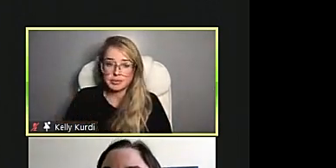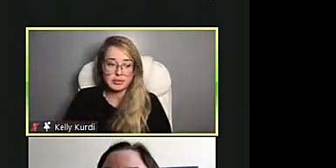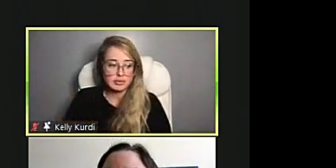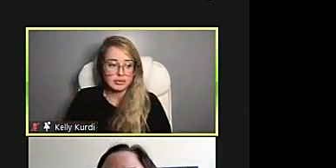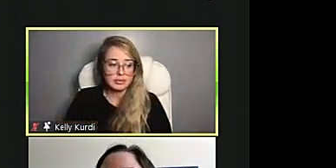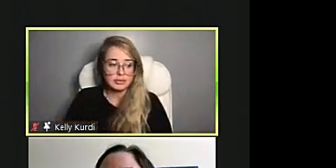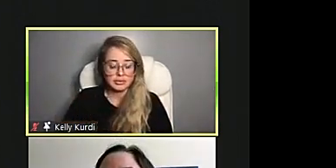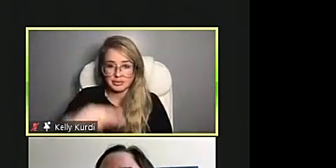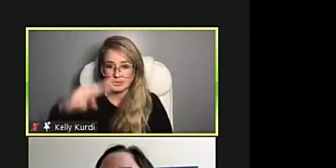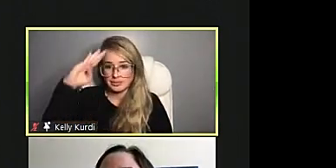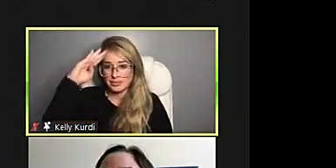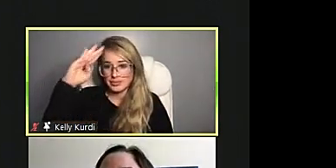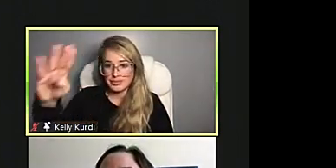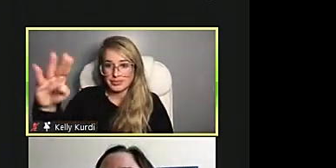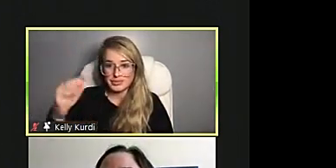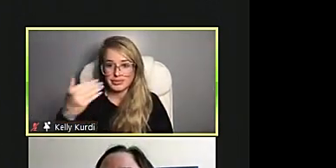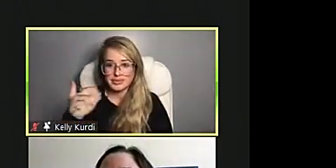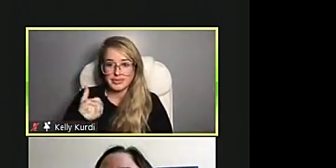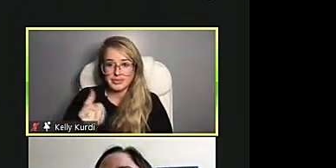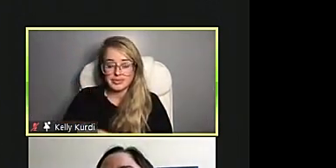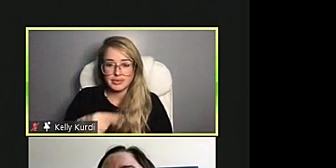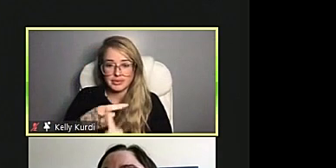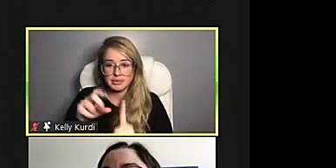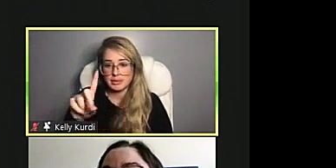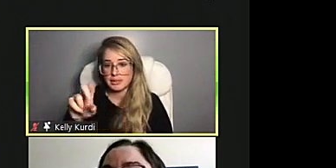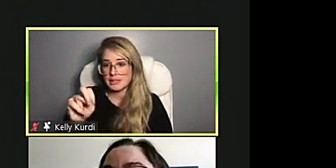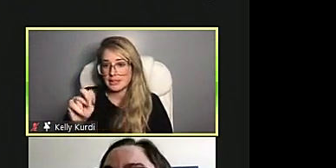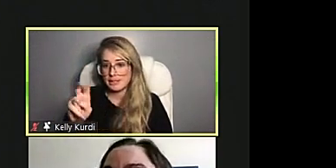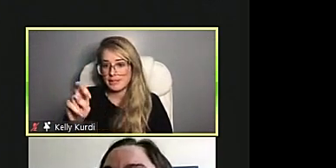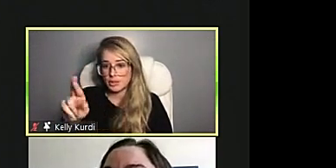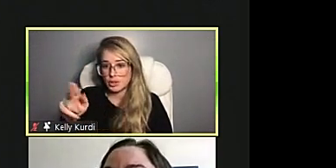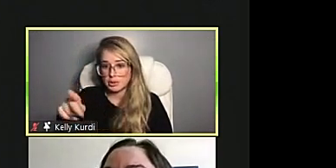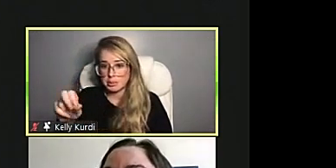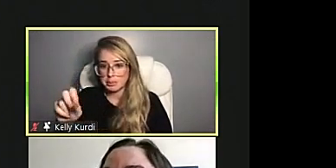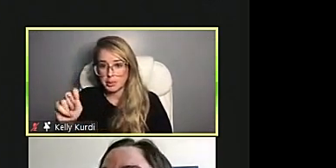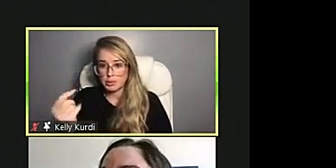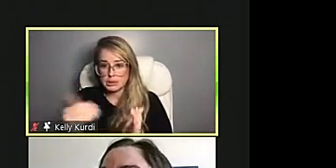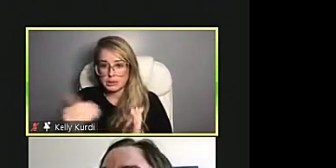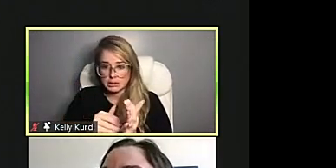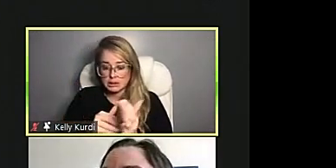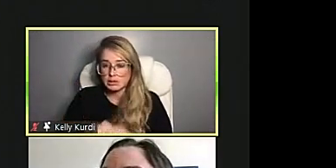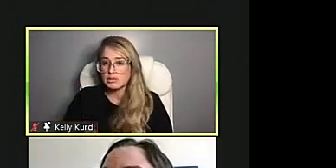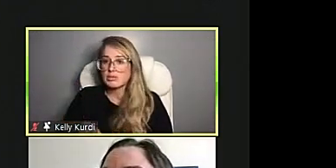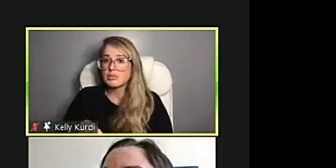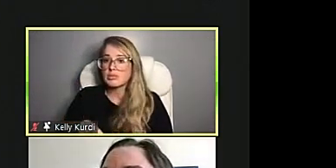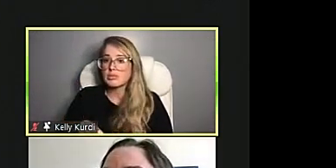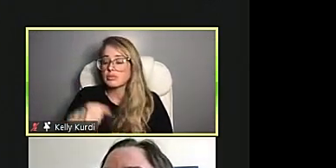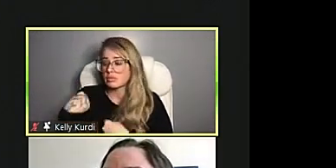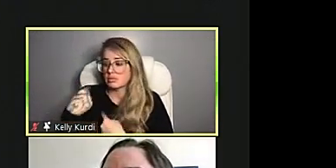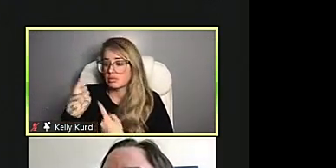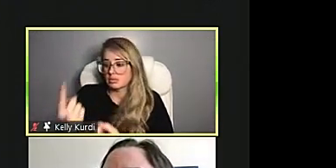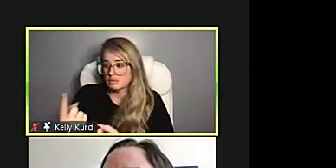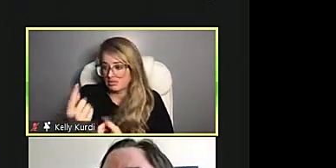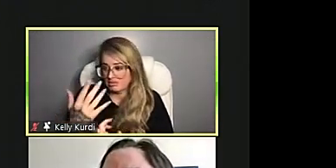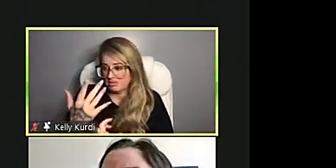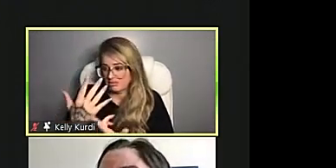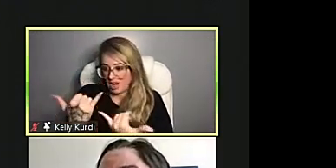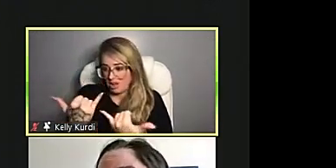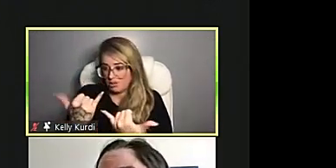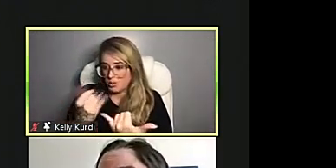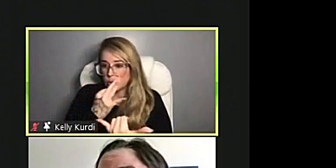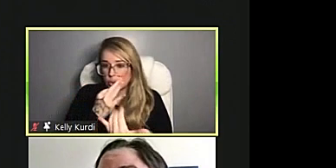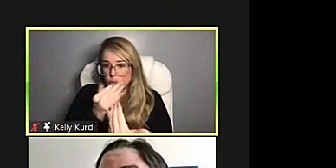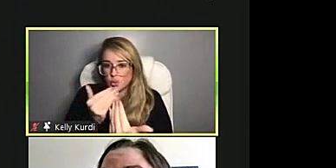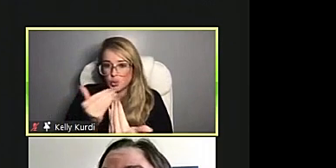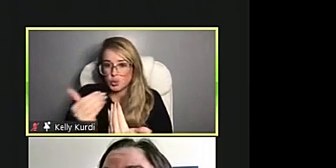Hello, from the Denver Post again. So we're less than 3 weeks out from Thanksgiving. You